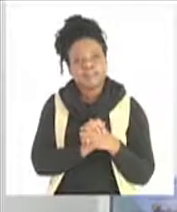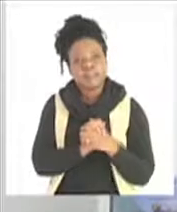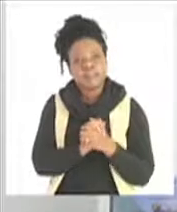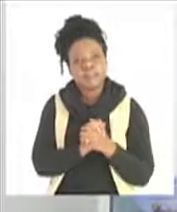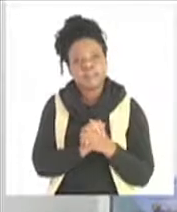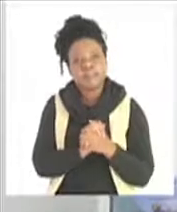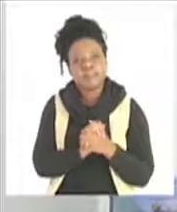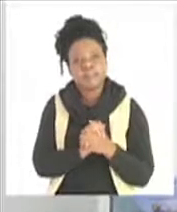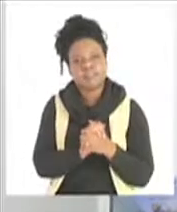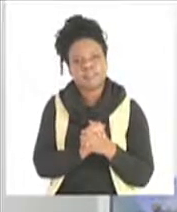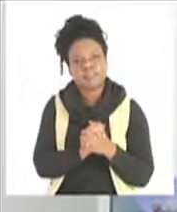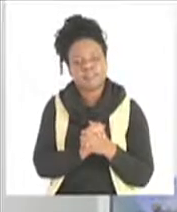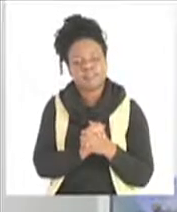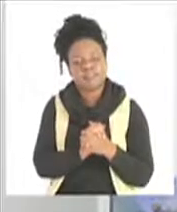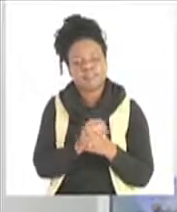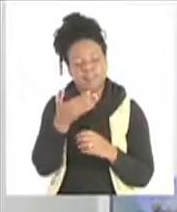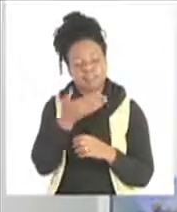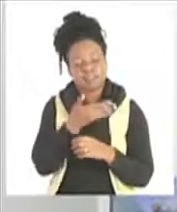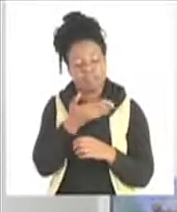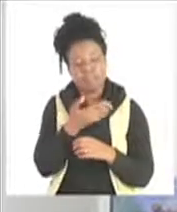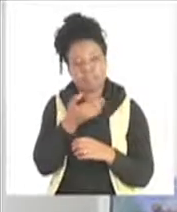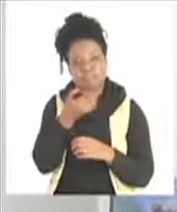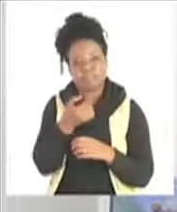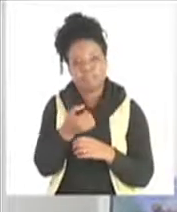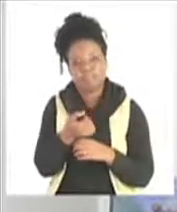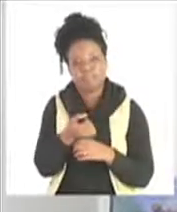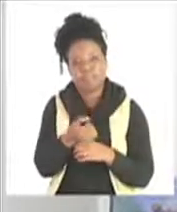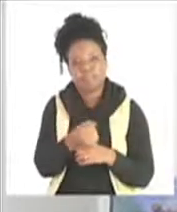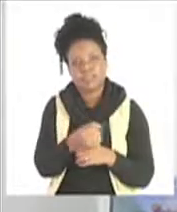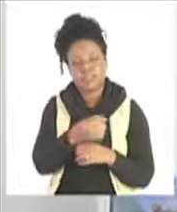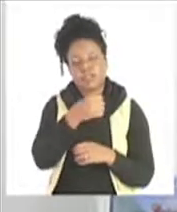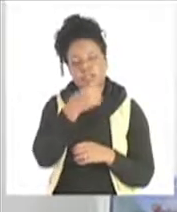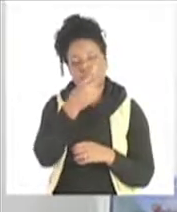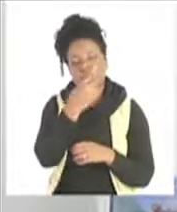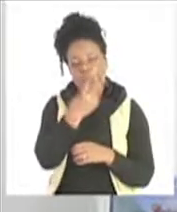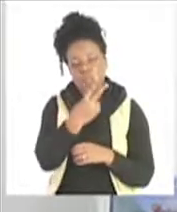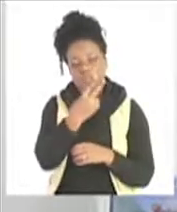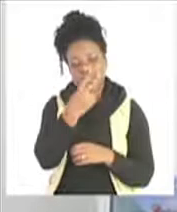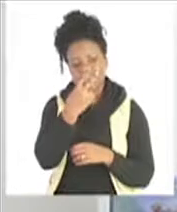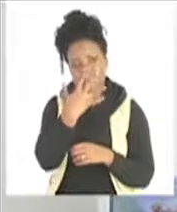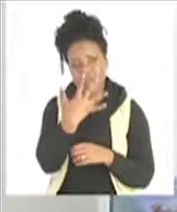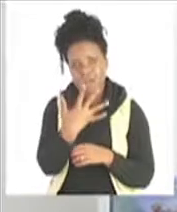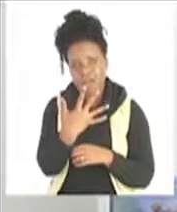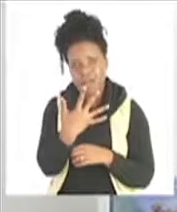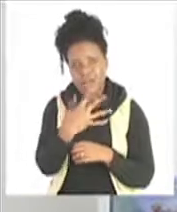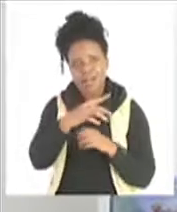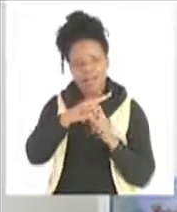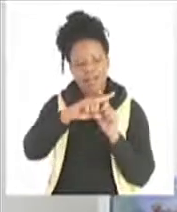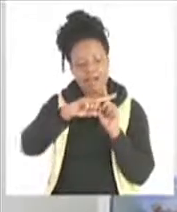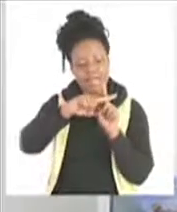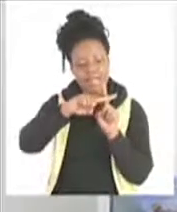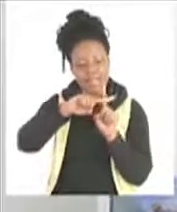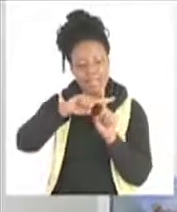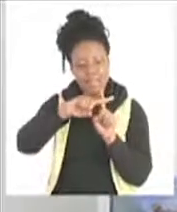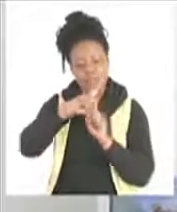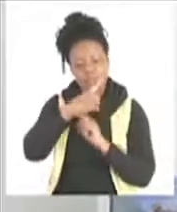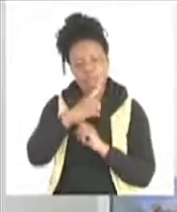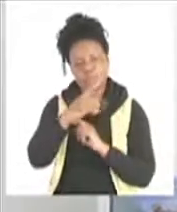Okay. On the chalkboard we will see, it says 25 plus